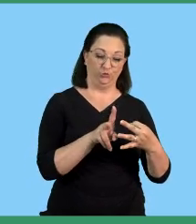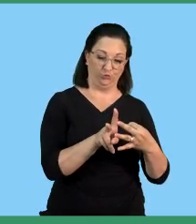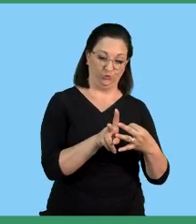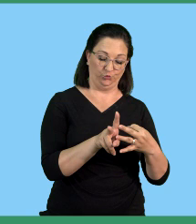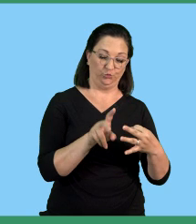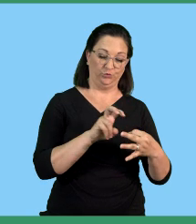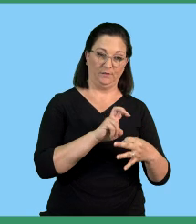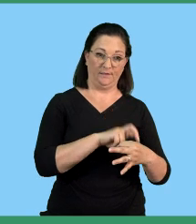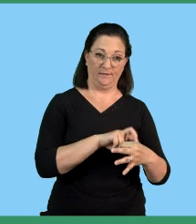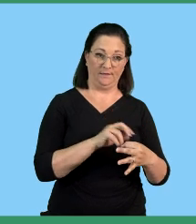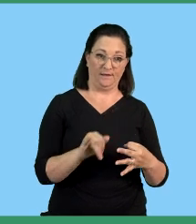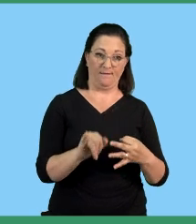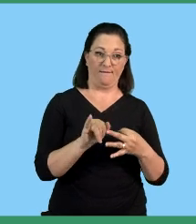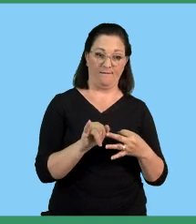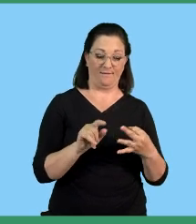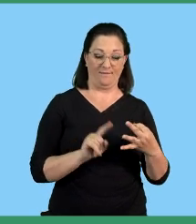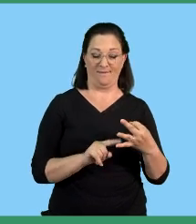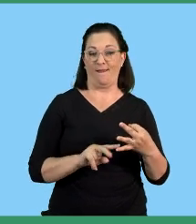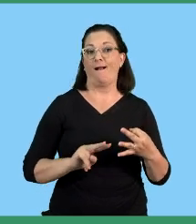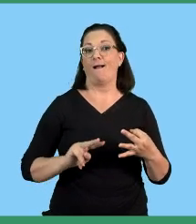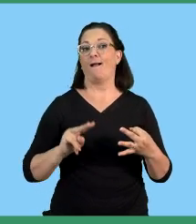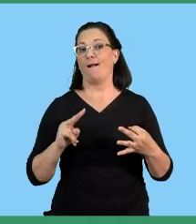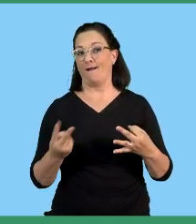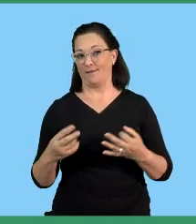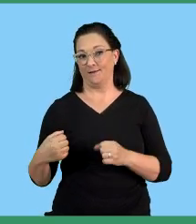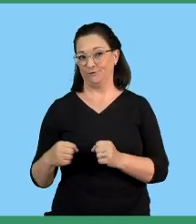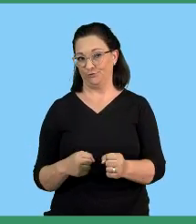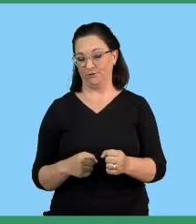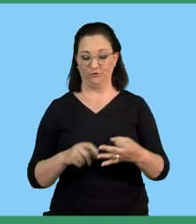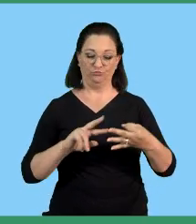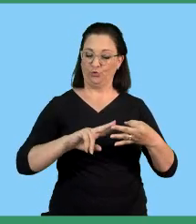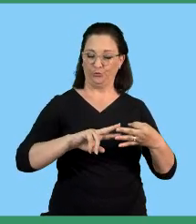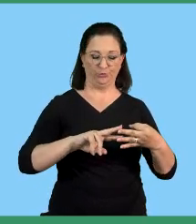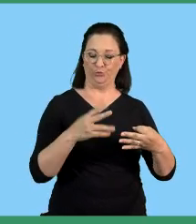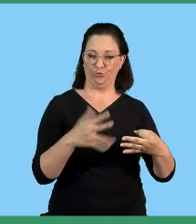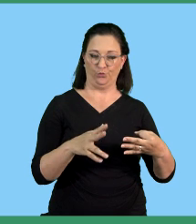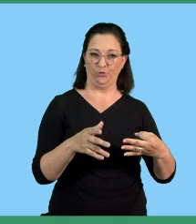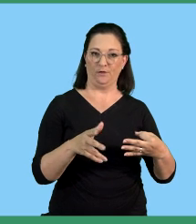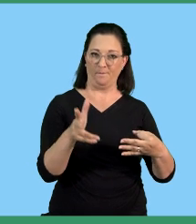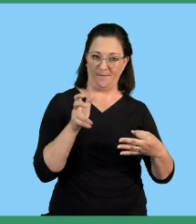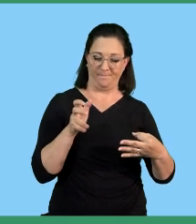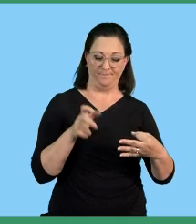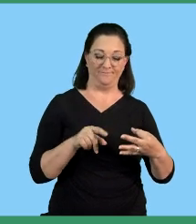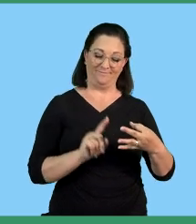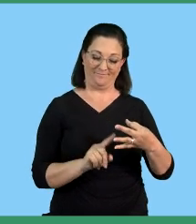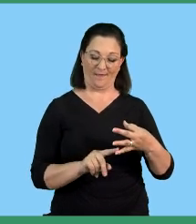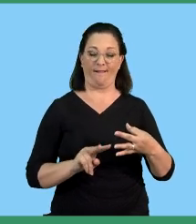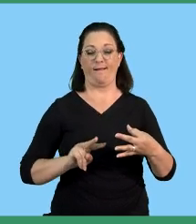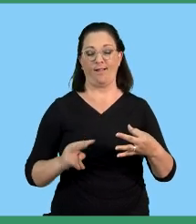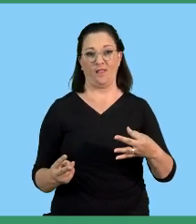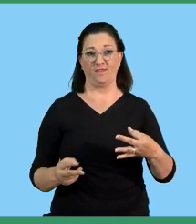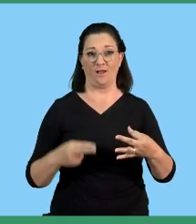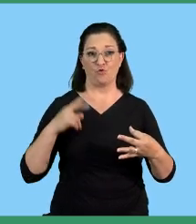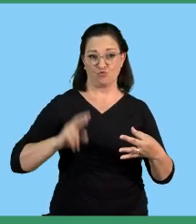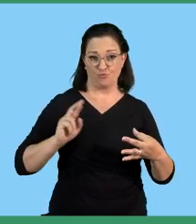and then in the second question, it explains other than the 2 that you've mentioned here. So you cannot